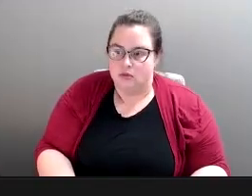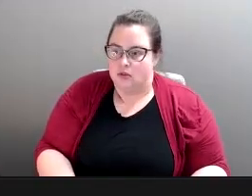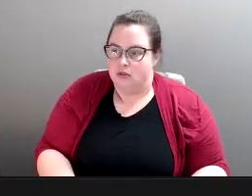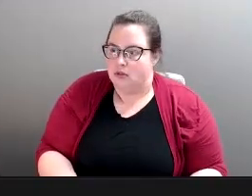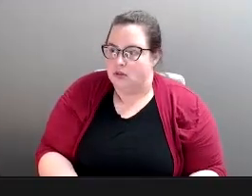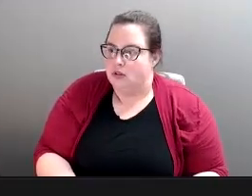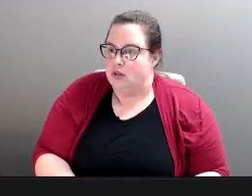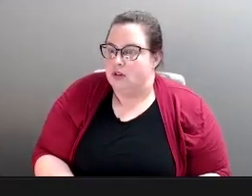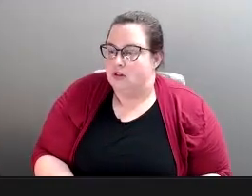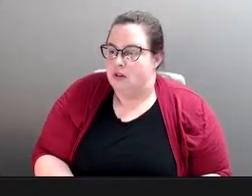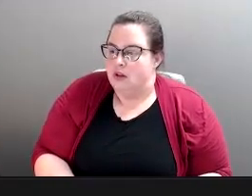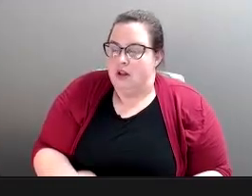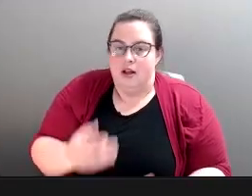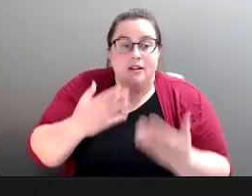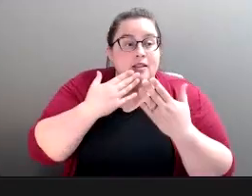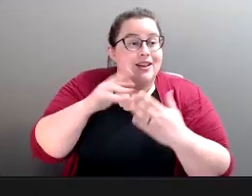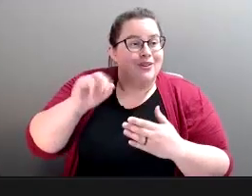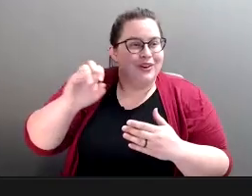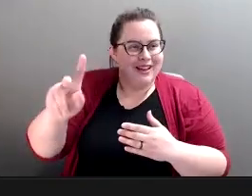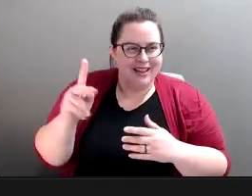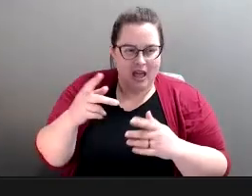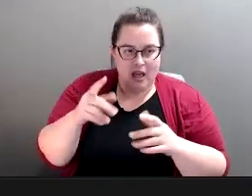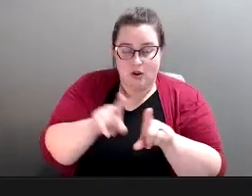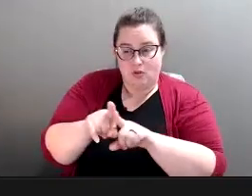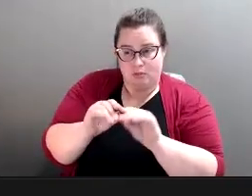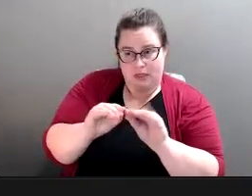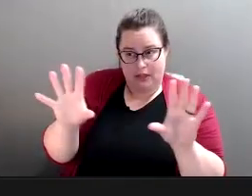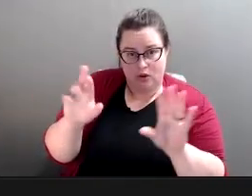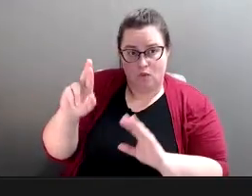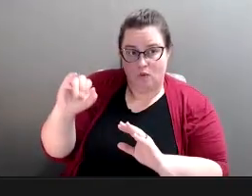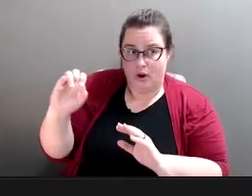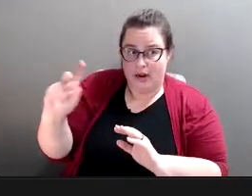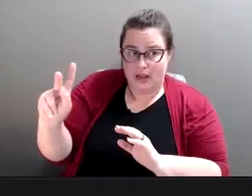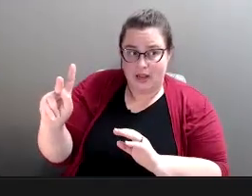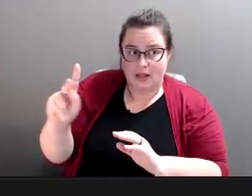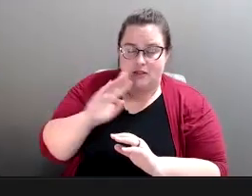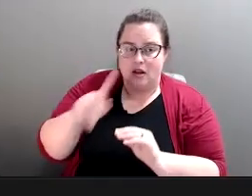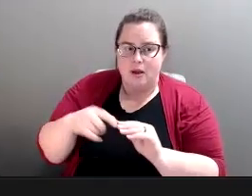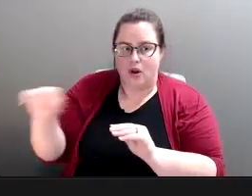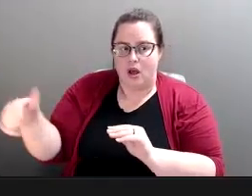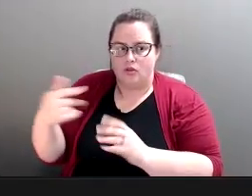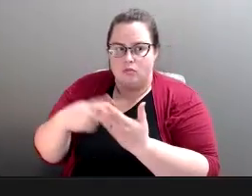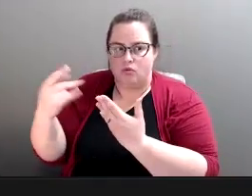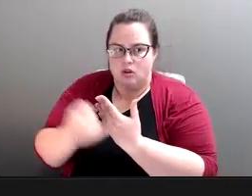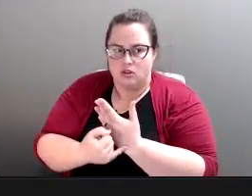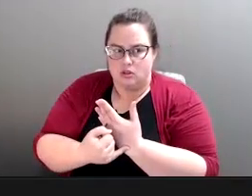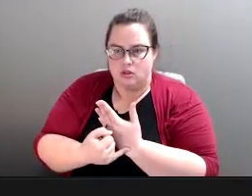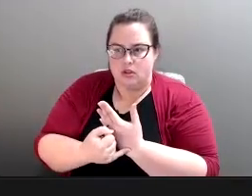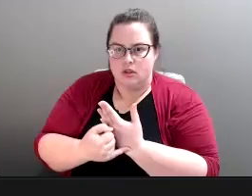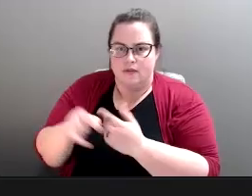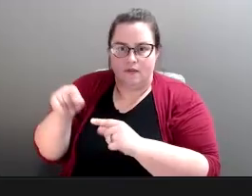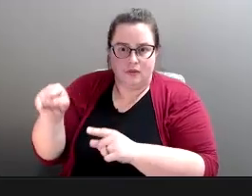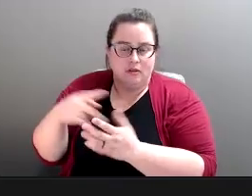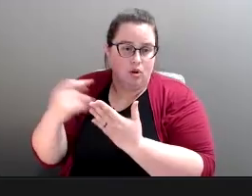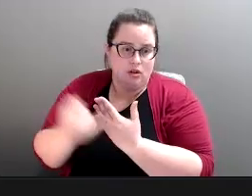Thank you, Rick. Mhm. And by the way, just to be clear, Rick's reference there to his other project, this project